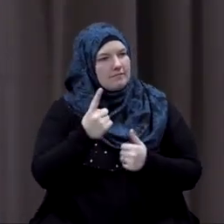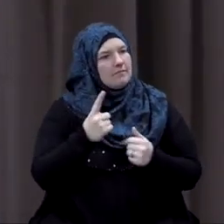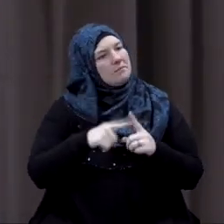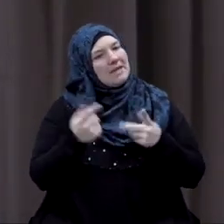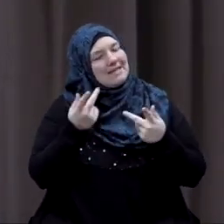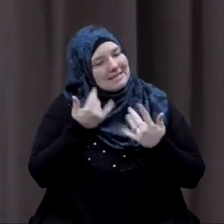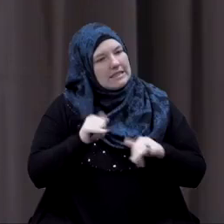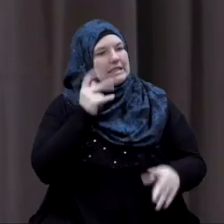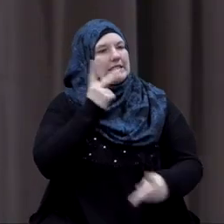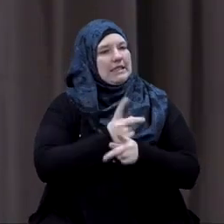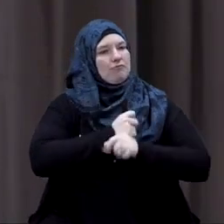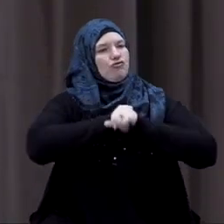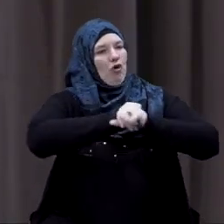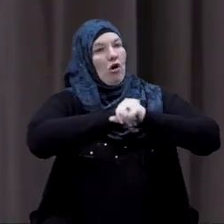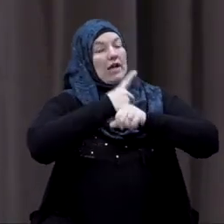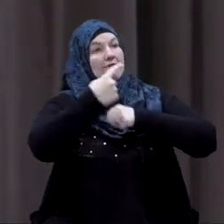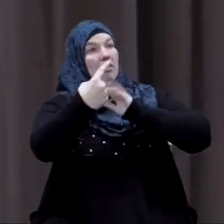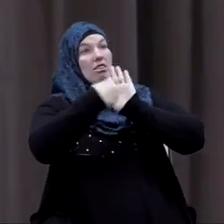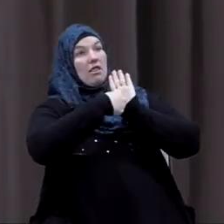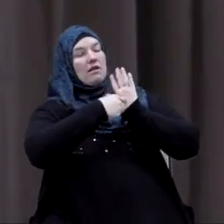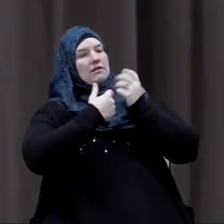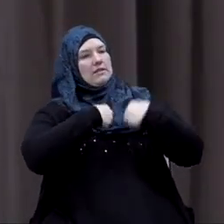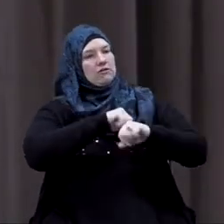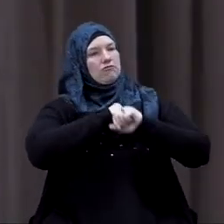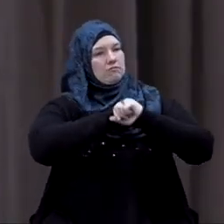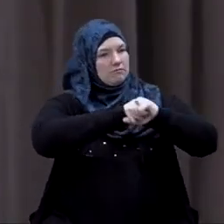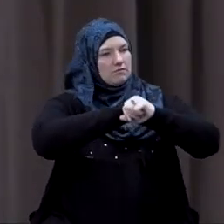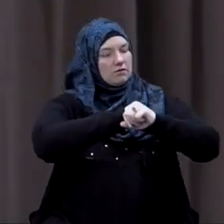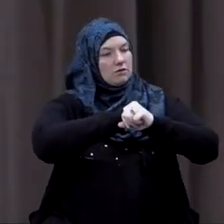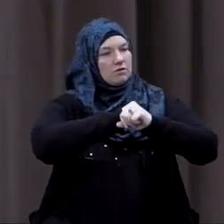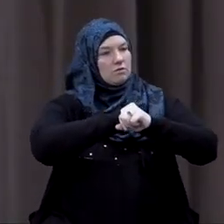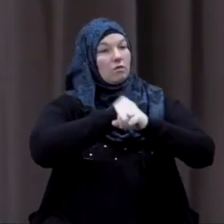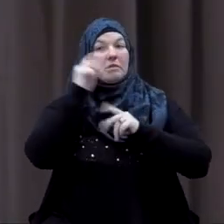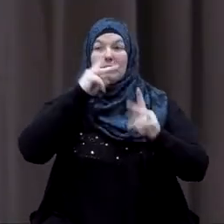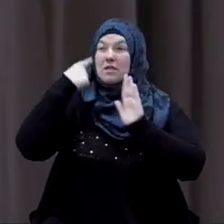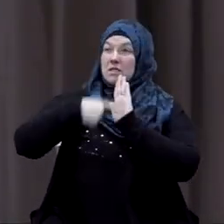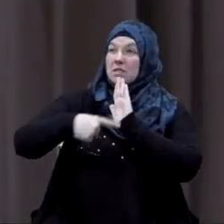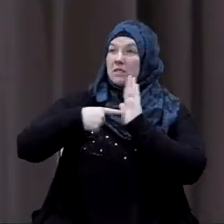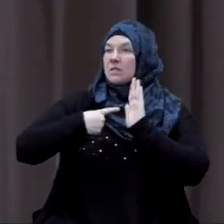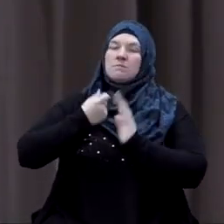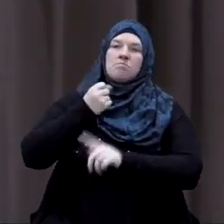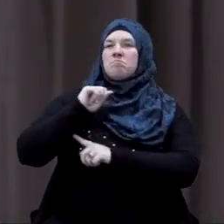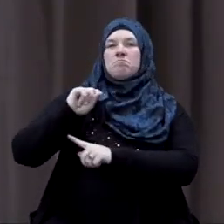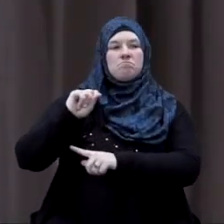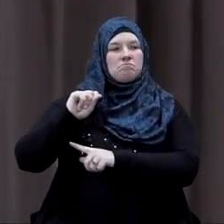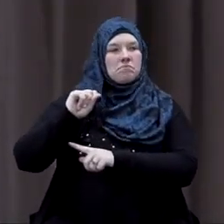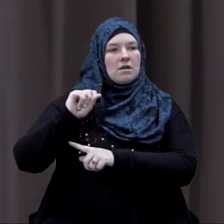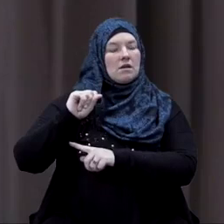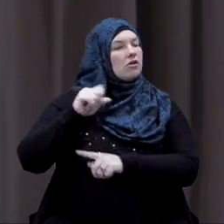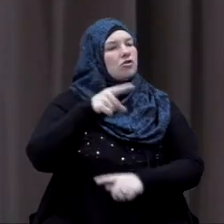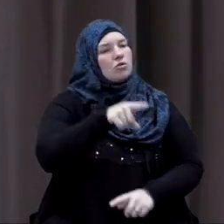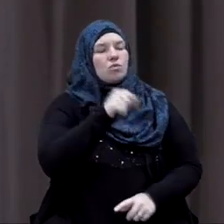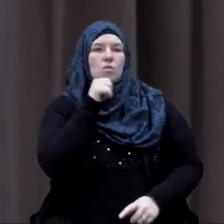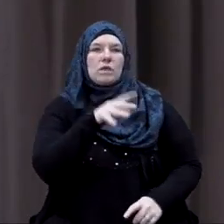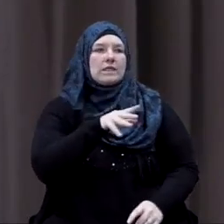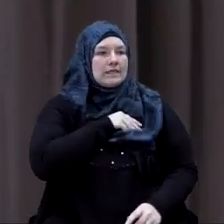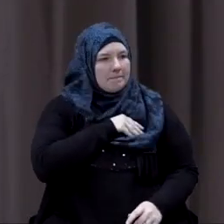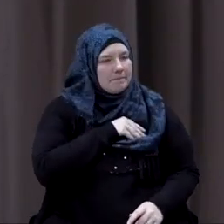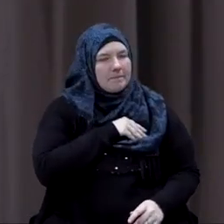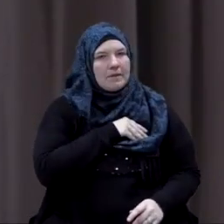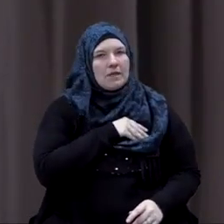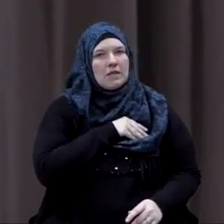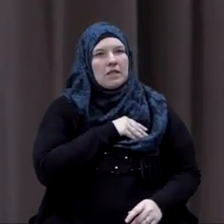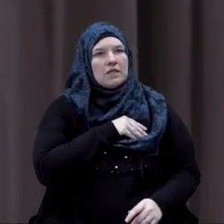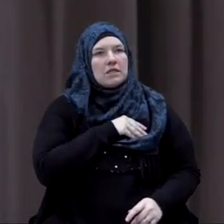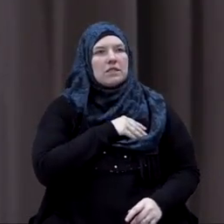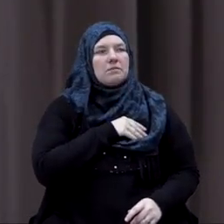be strong when attacked, to push back when persecuted. You do not accept to be